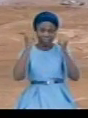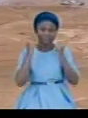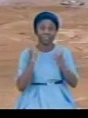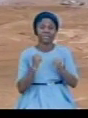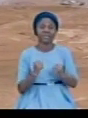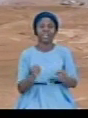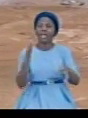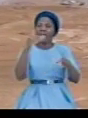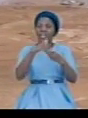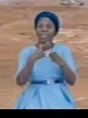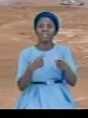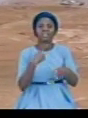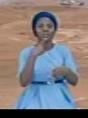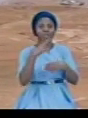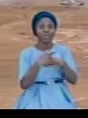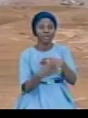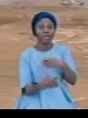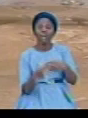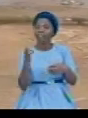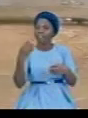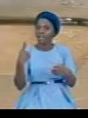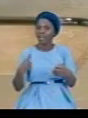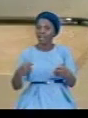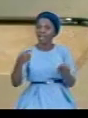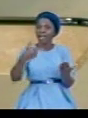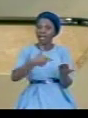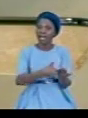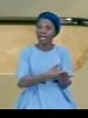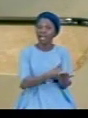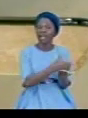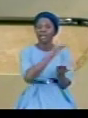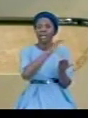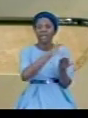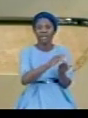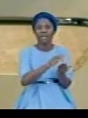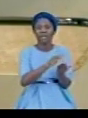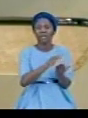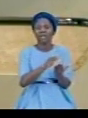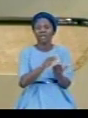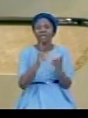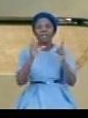in the blood of the Lamb.